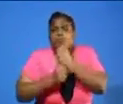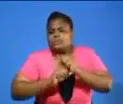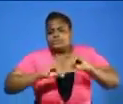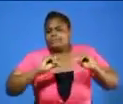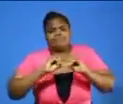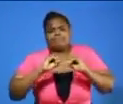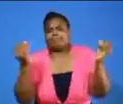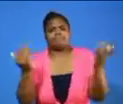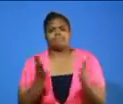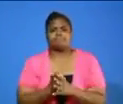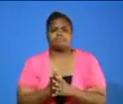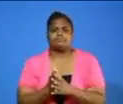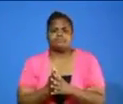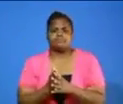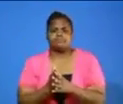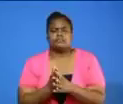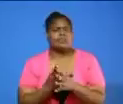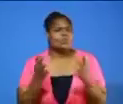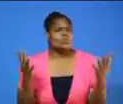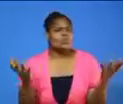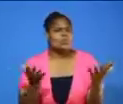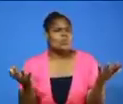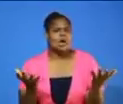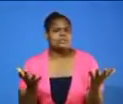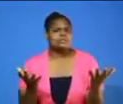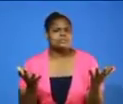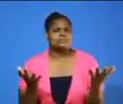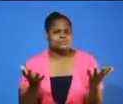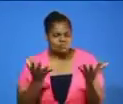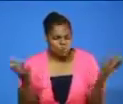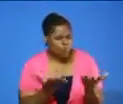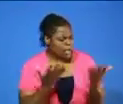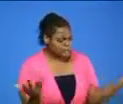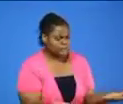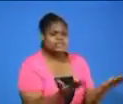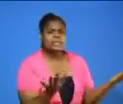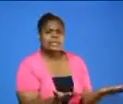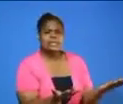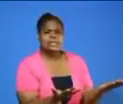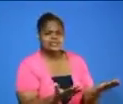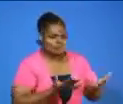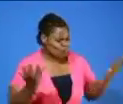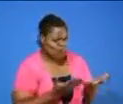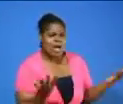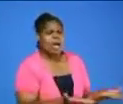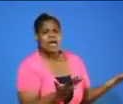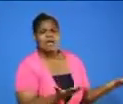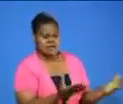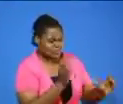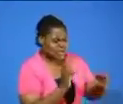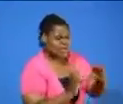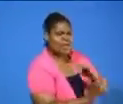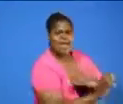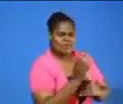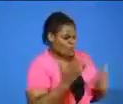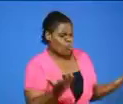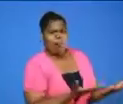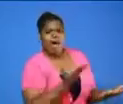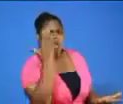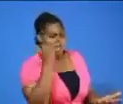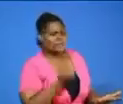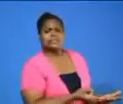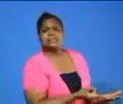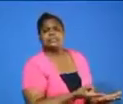again? What doest thou here?